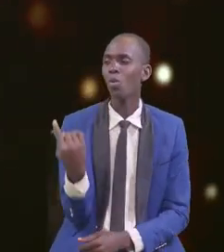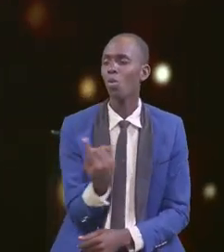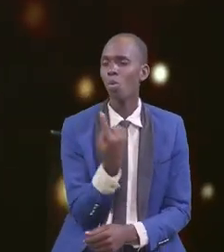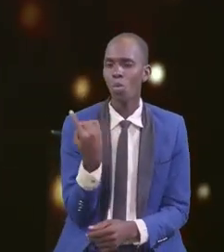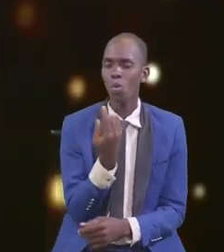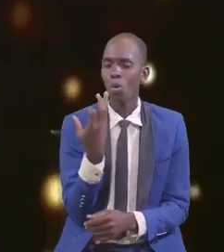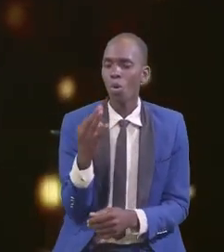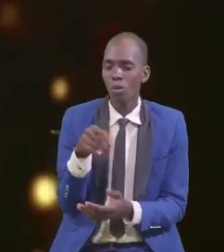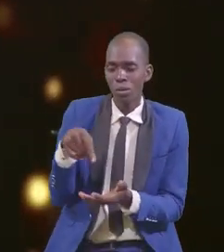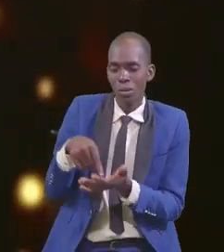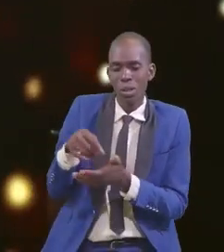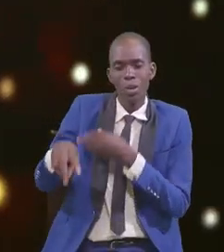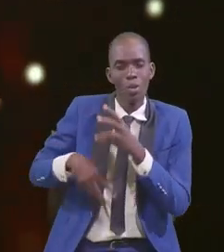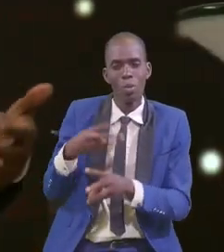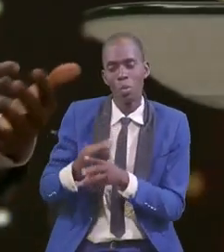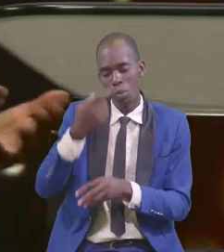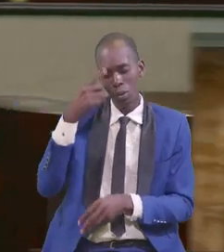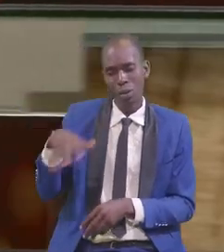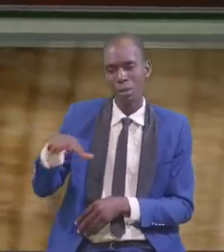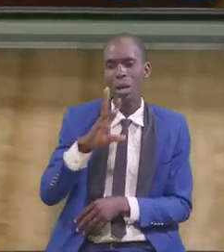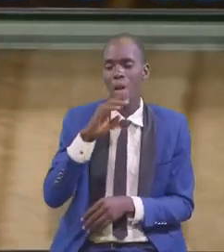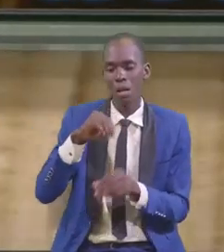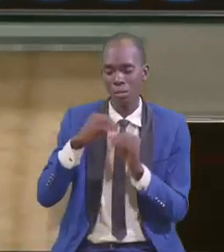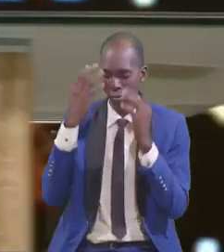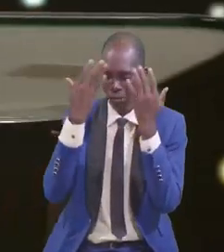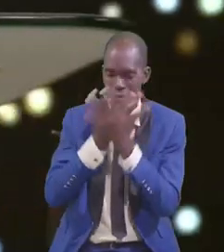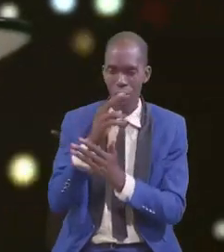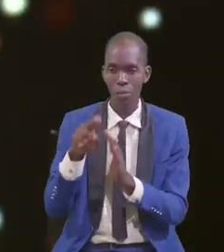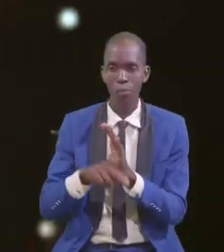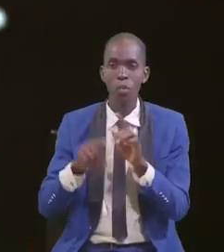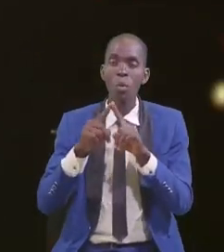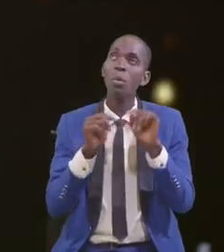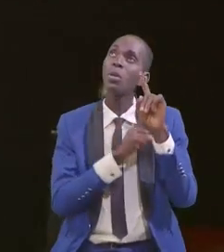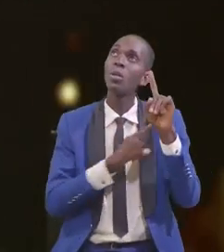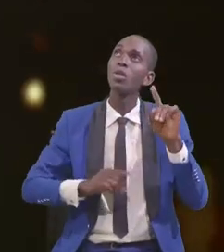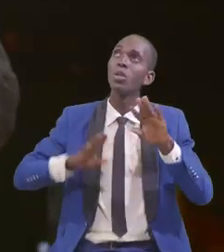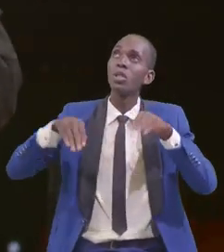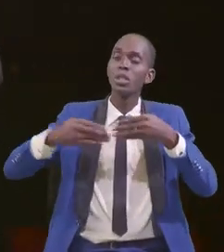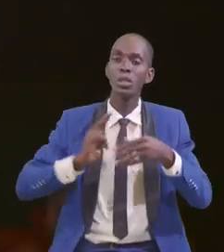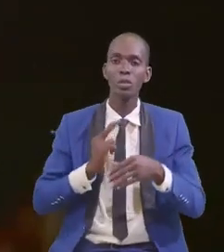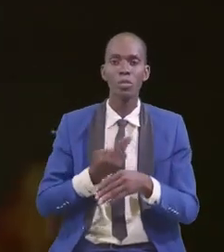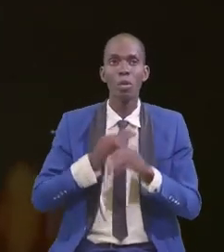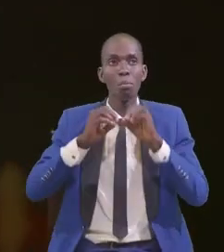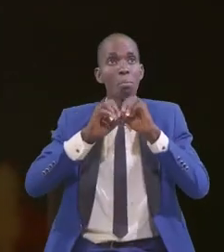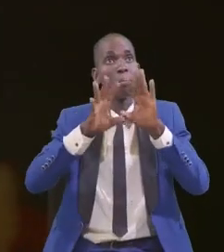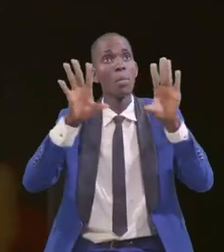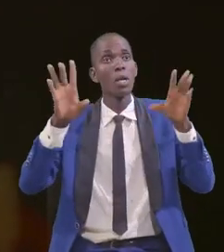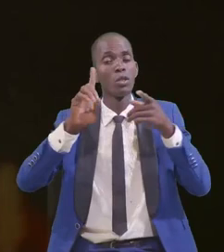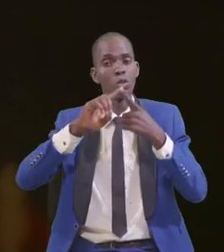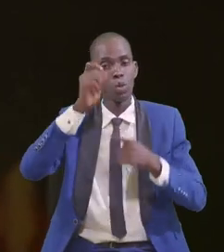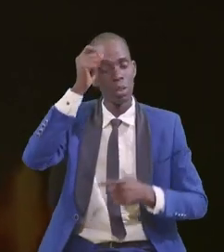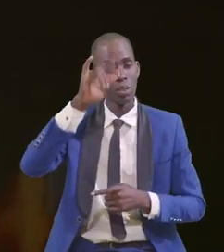this world, because they're in darkness. But the Lord gives us light to understand that the